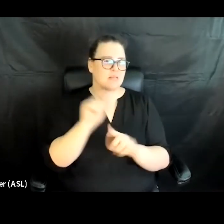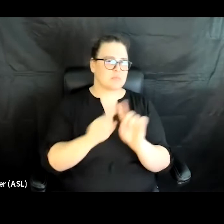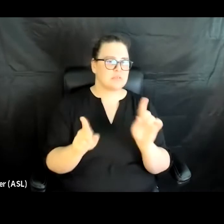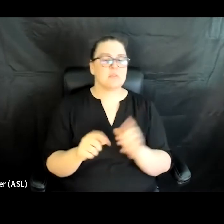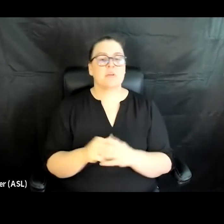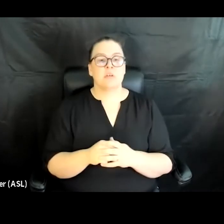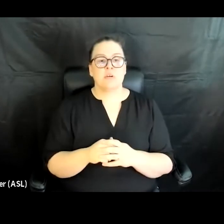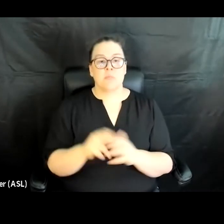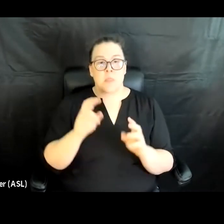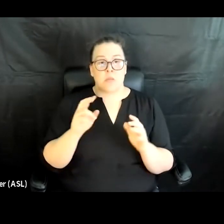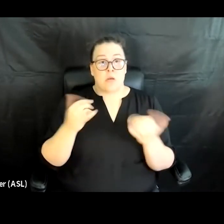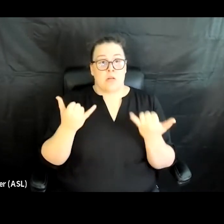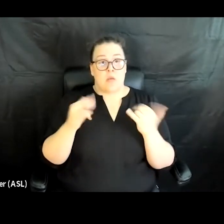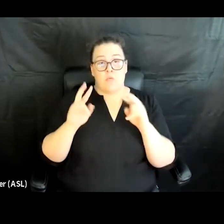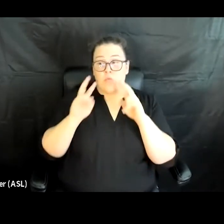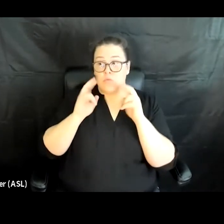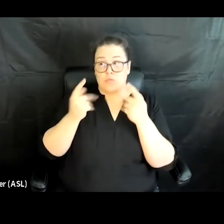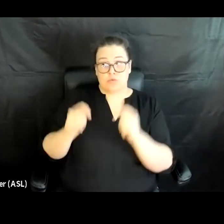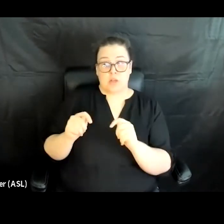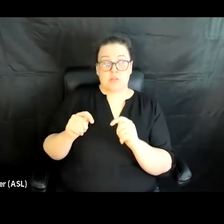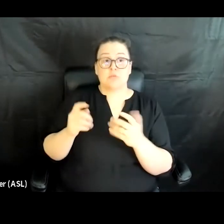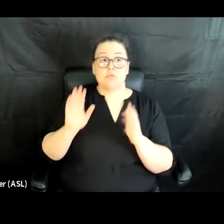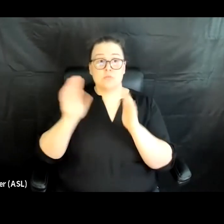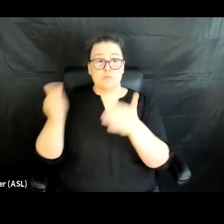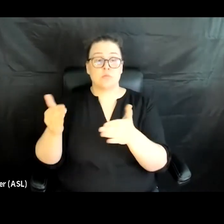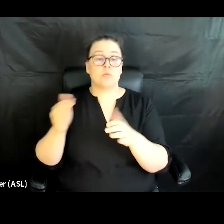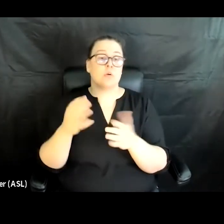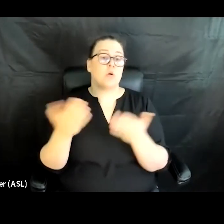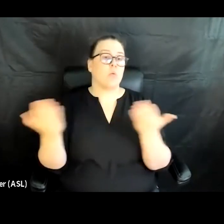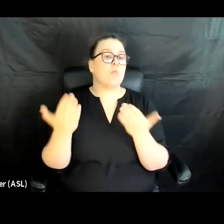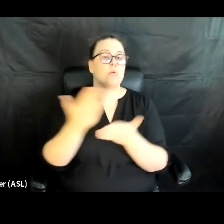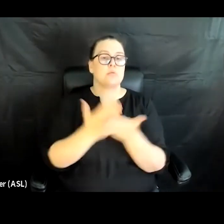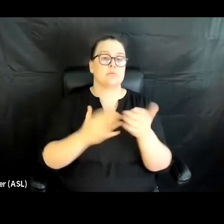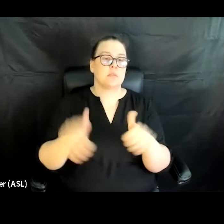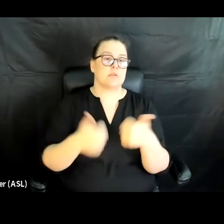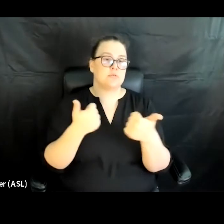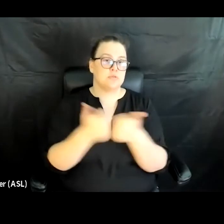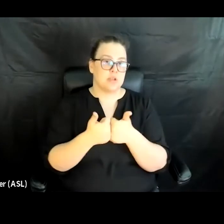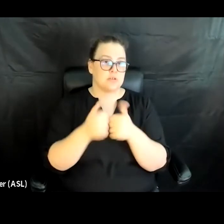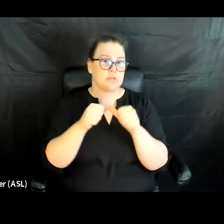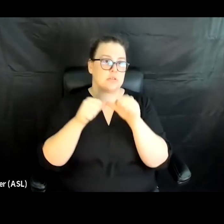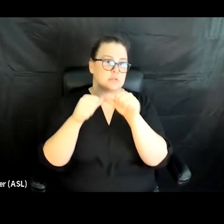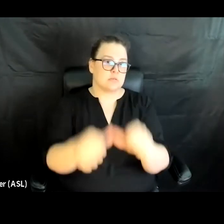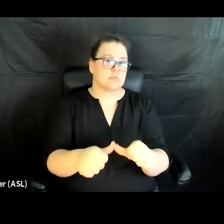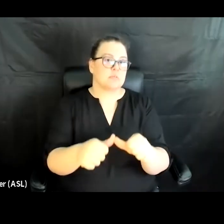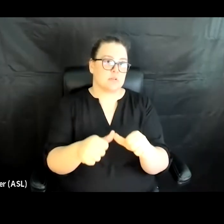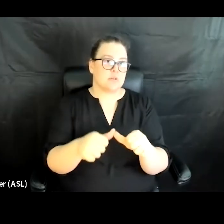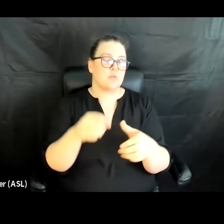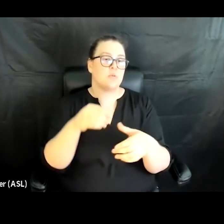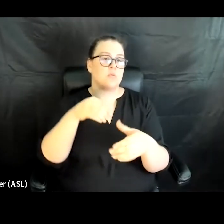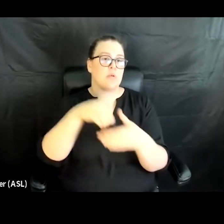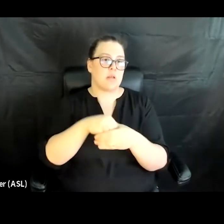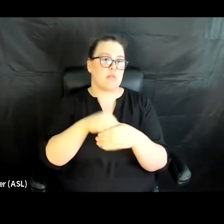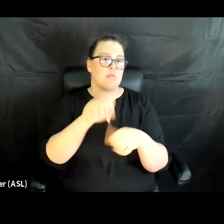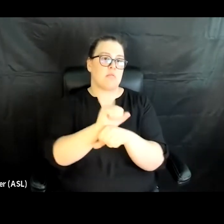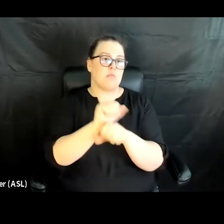looking at what are some of the challenges that persist in the workforce.